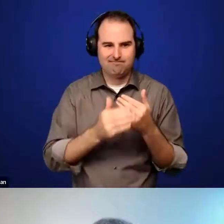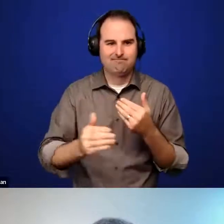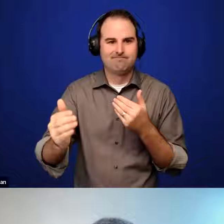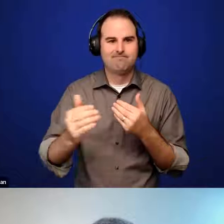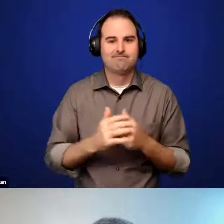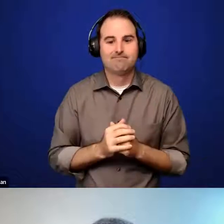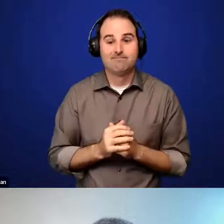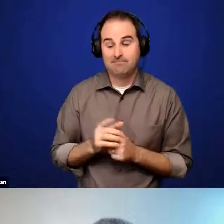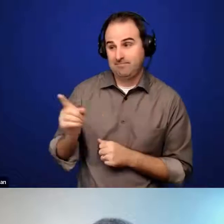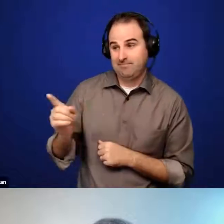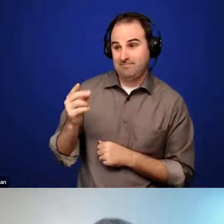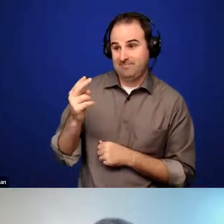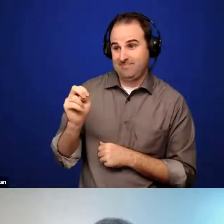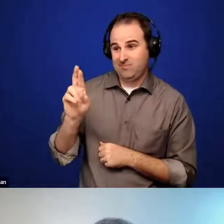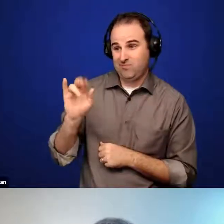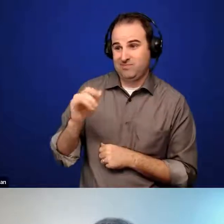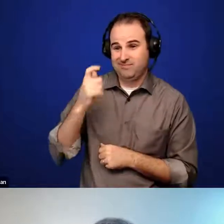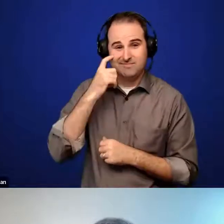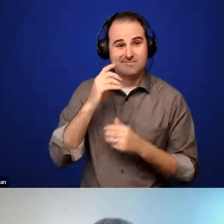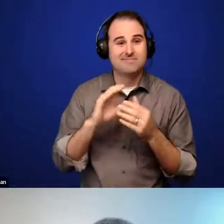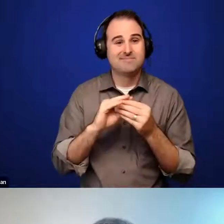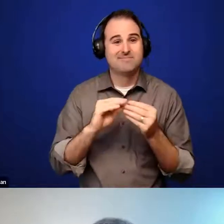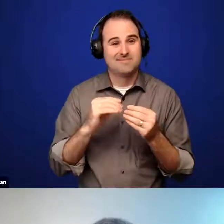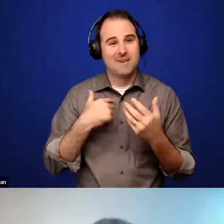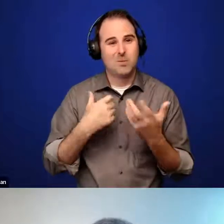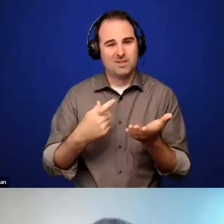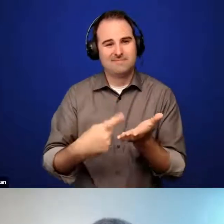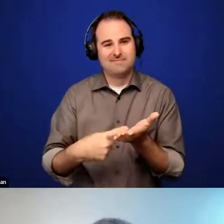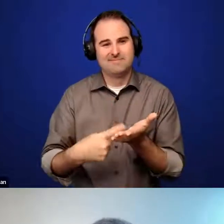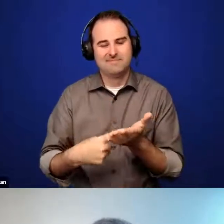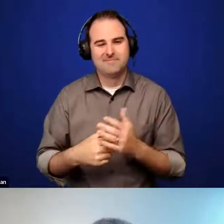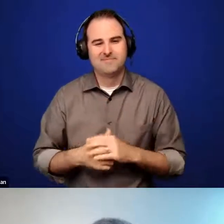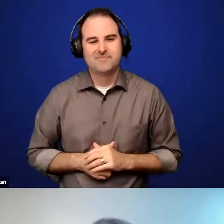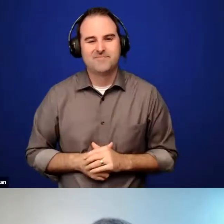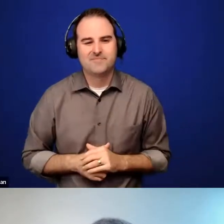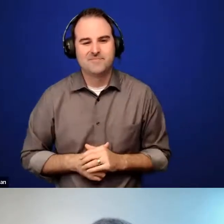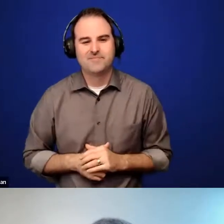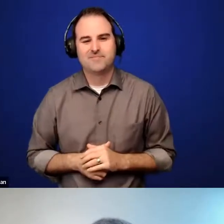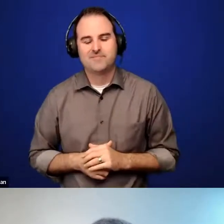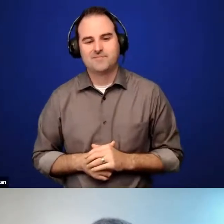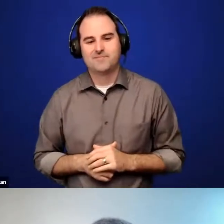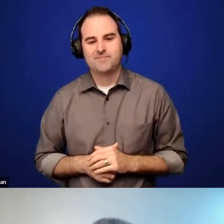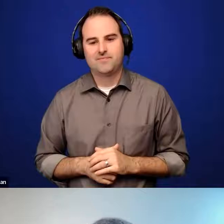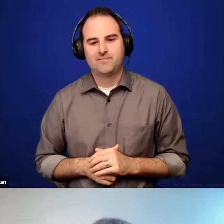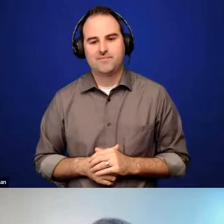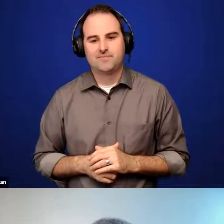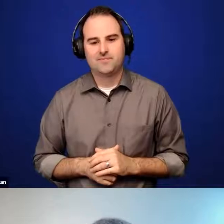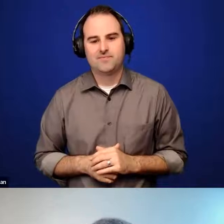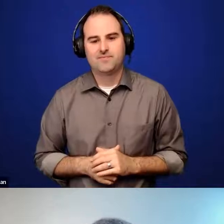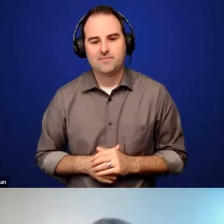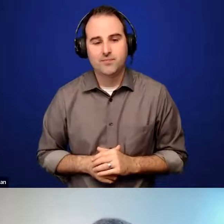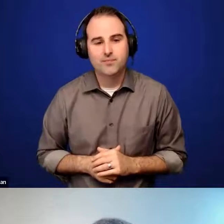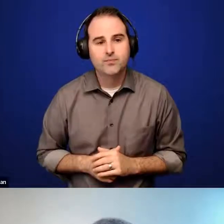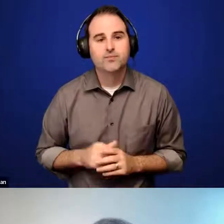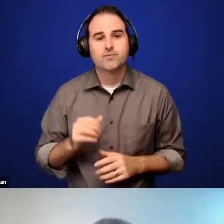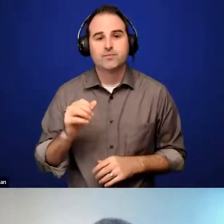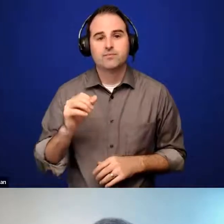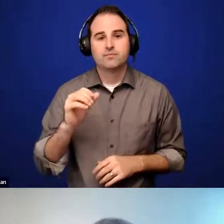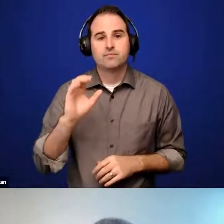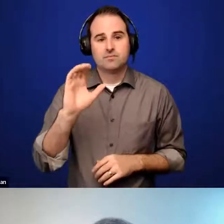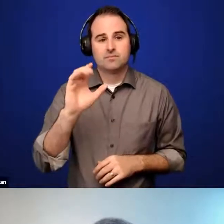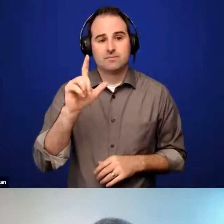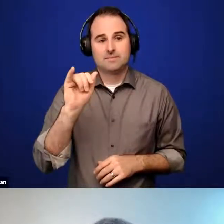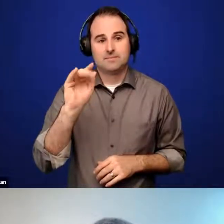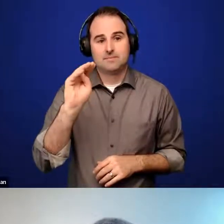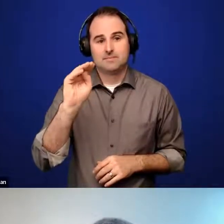what Henry has just been saying. Within climate modeling, I think there's also some of the limitations that need to be addressed. And so